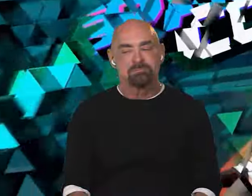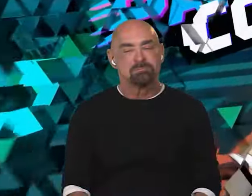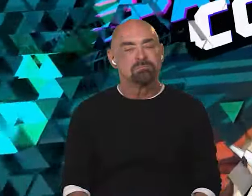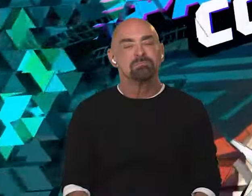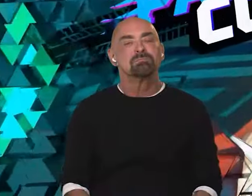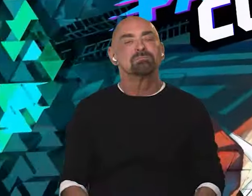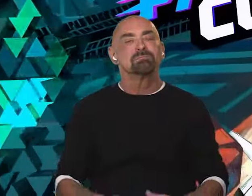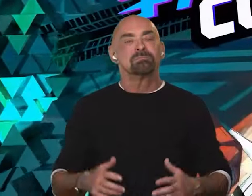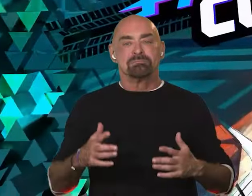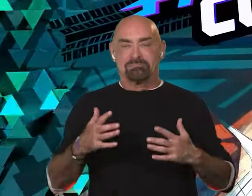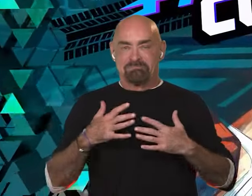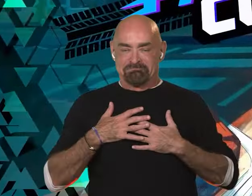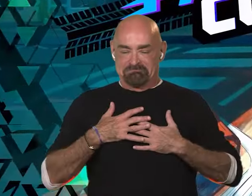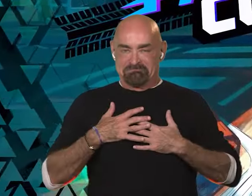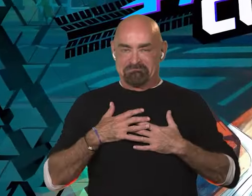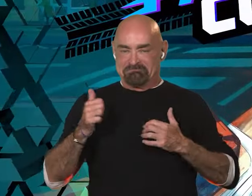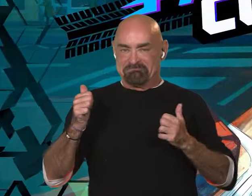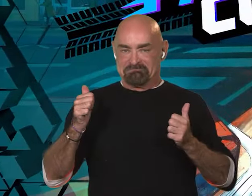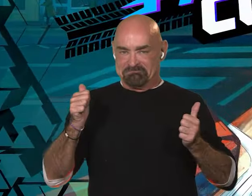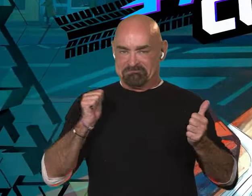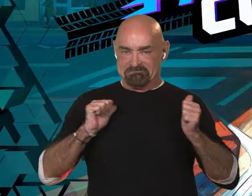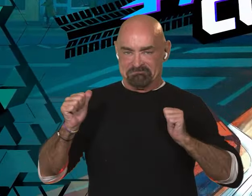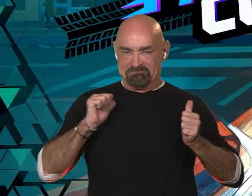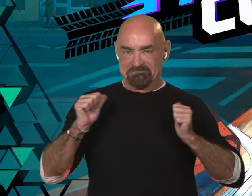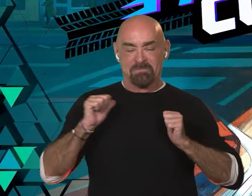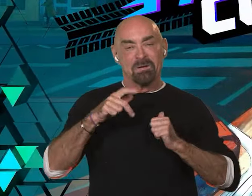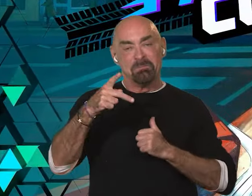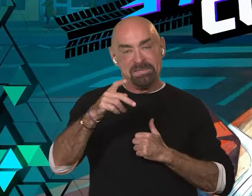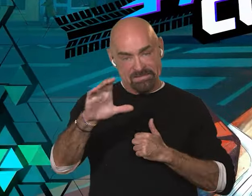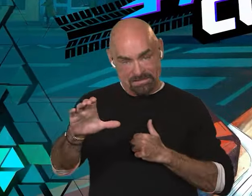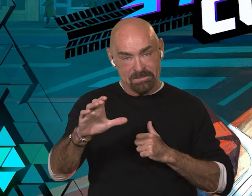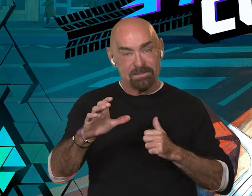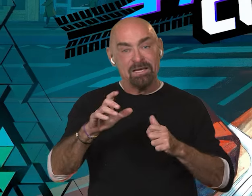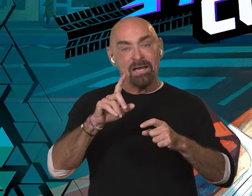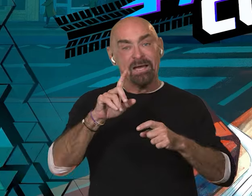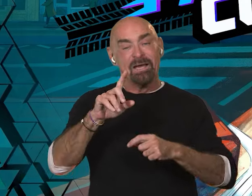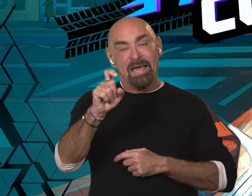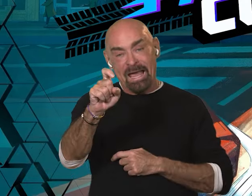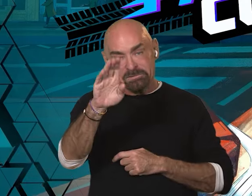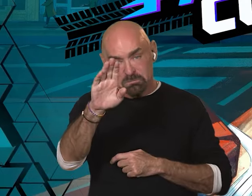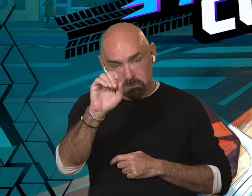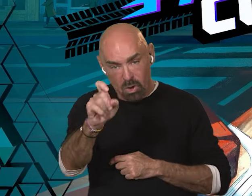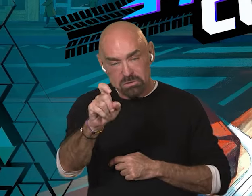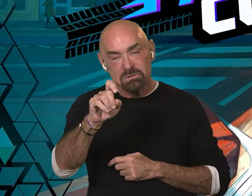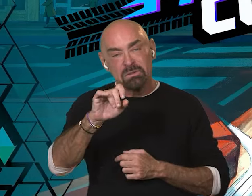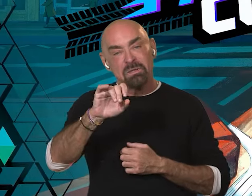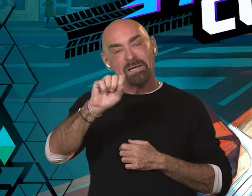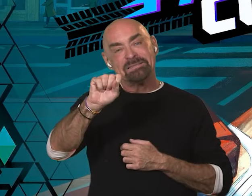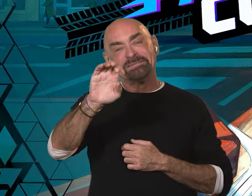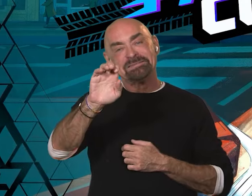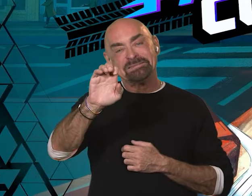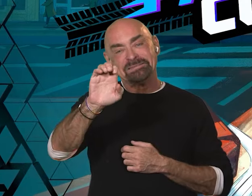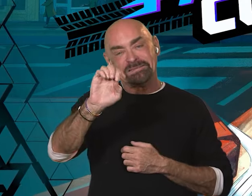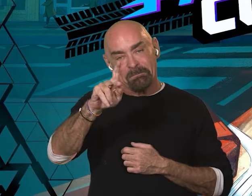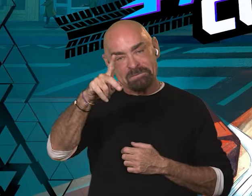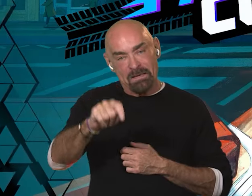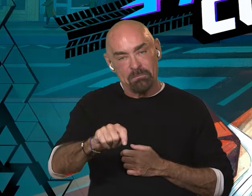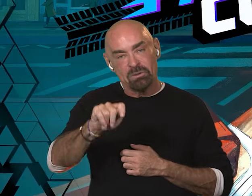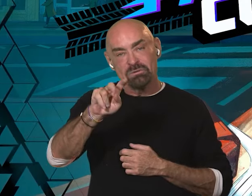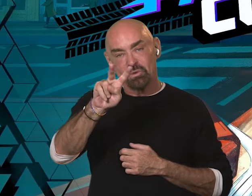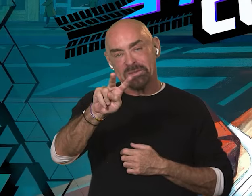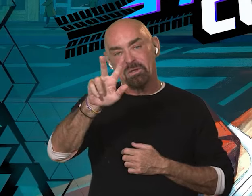We're pleased to reveal that Parcel Corps will be coming to PC, PlayStation, and Xbox on September 3rd, 2024. You